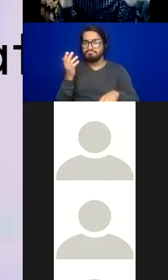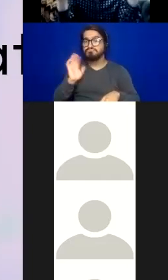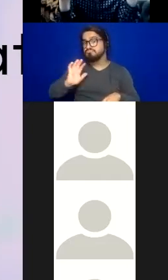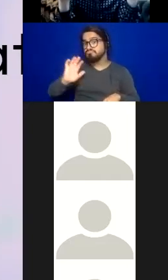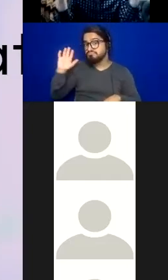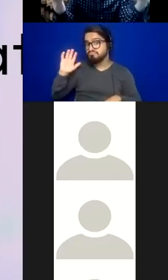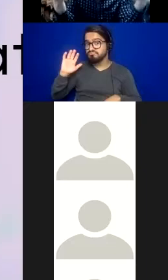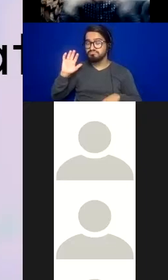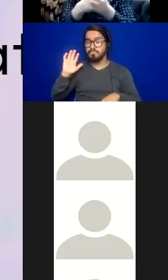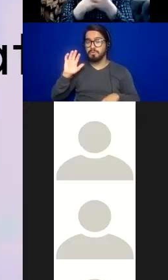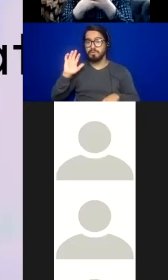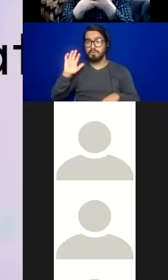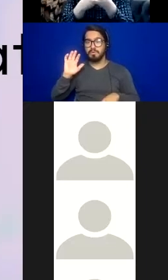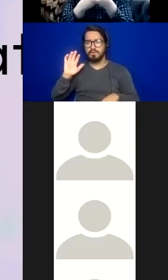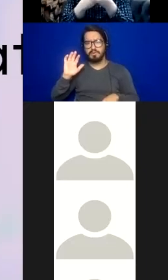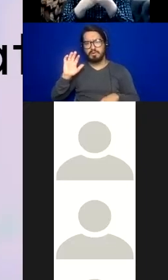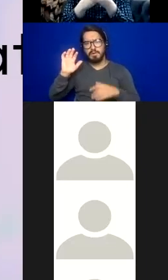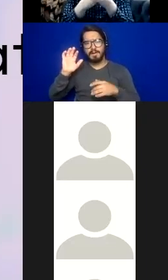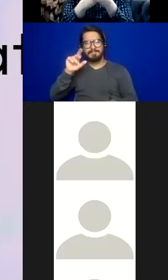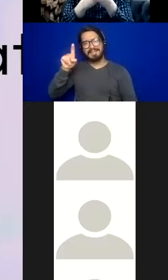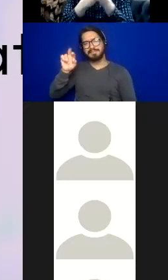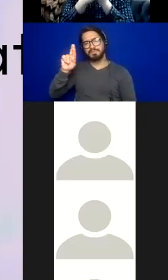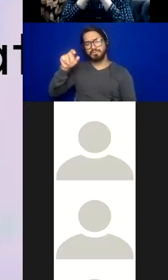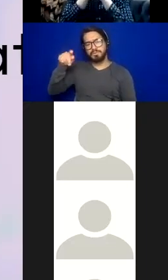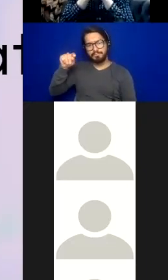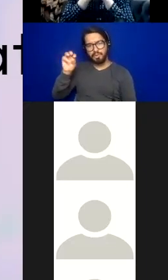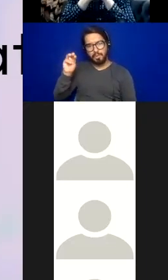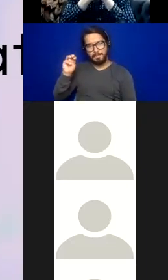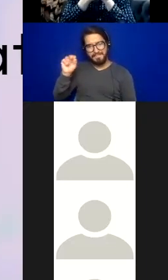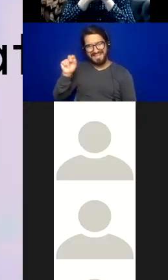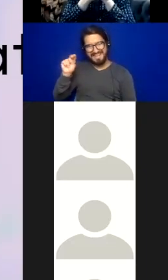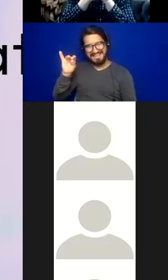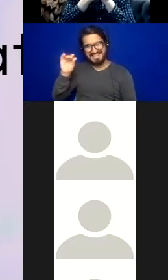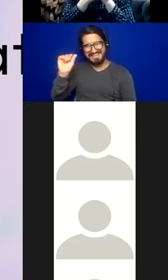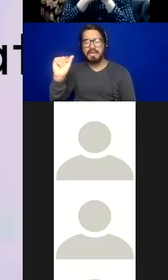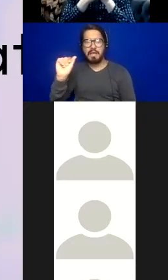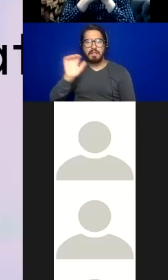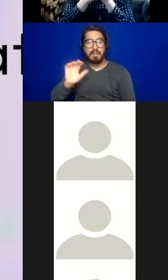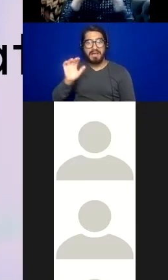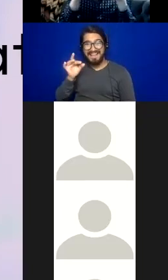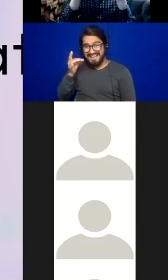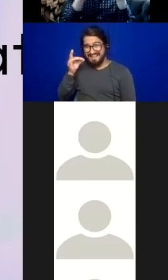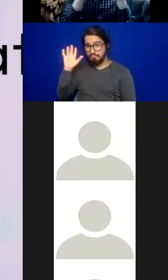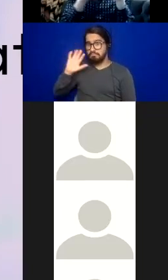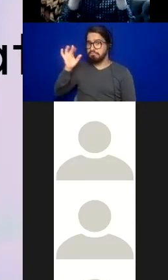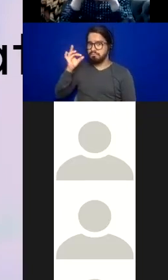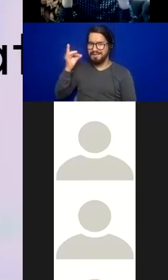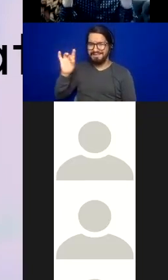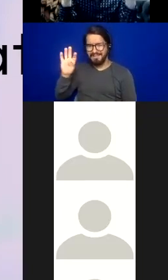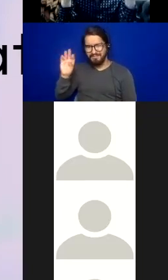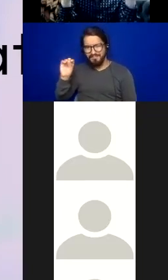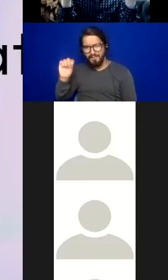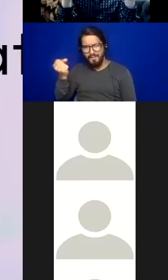of drapetomania, which was in like the 1840s, I think, was the like